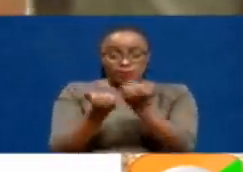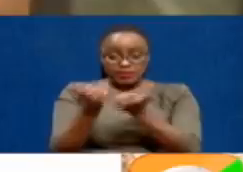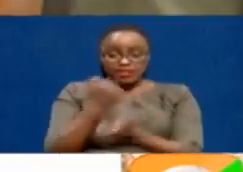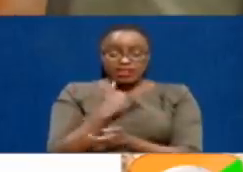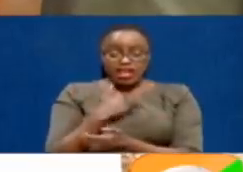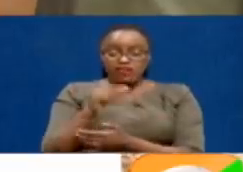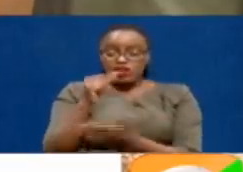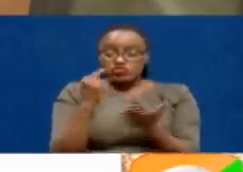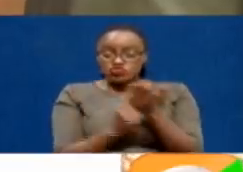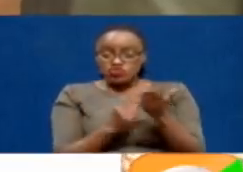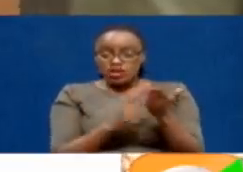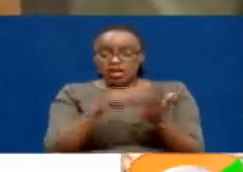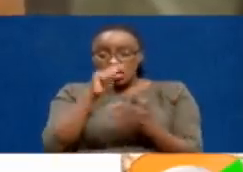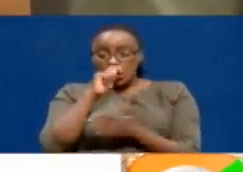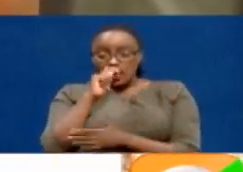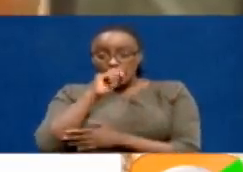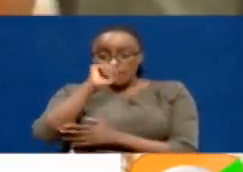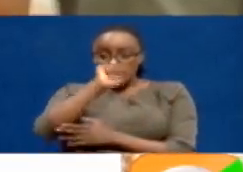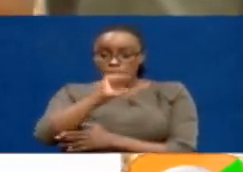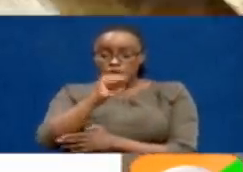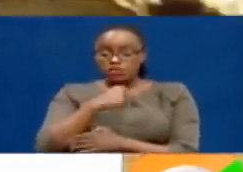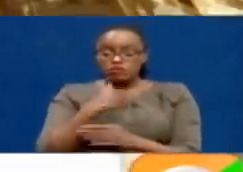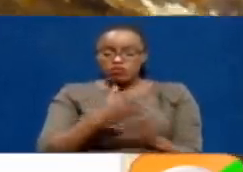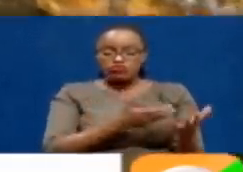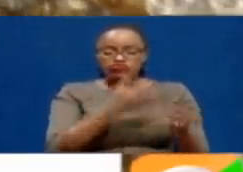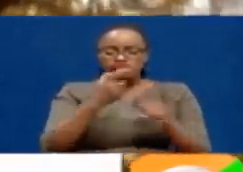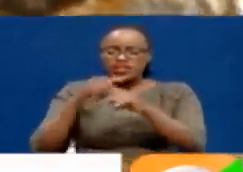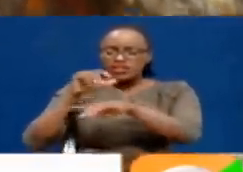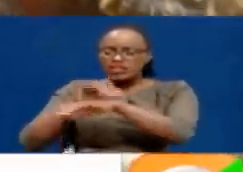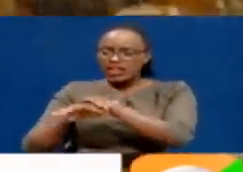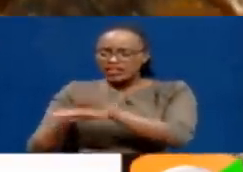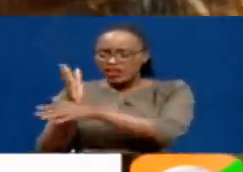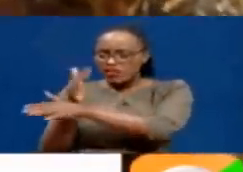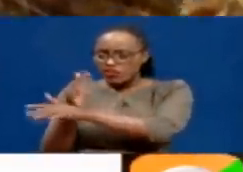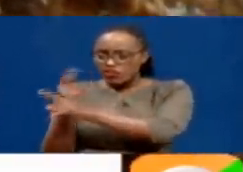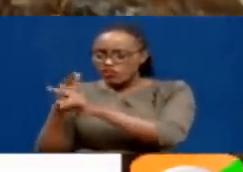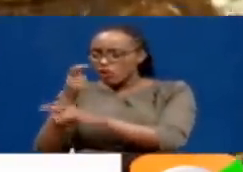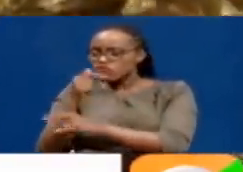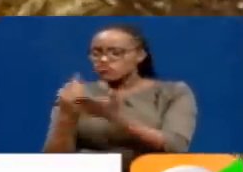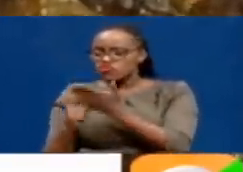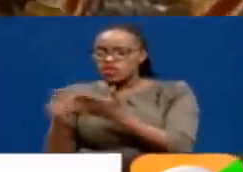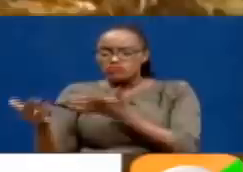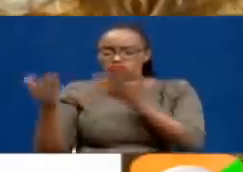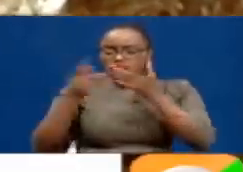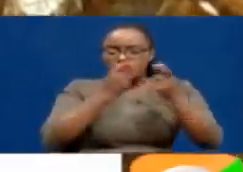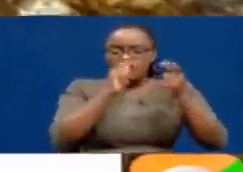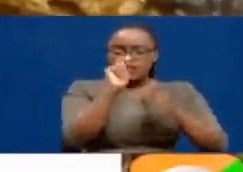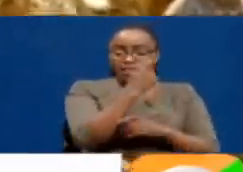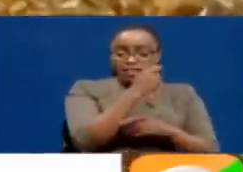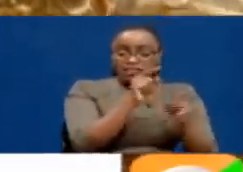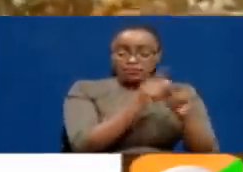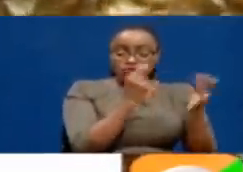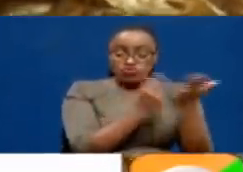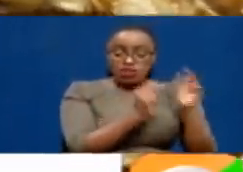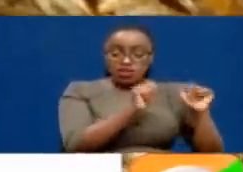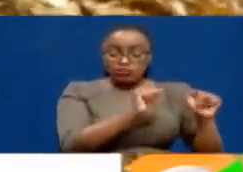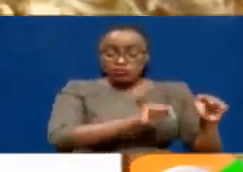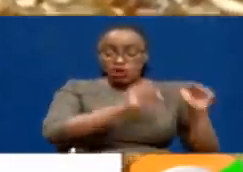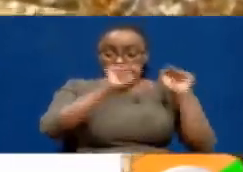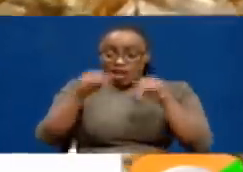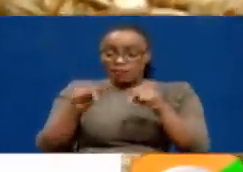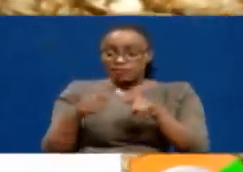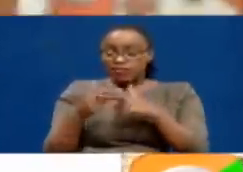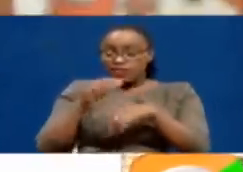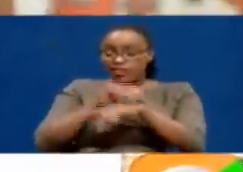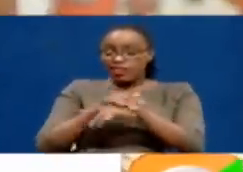cross Uganda Tanzania, tunaweza toa samaki hata Uganda tukuje tuuse Kenya. Watu wa Uganda pia wanaweza kuja hapa kwetu,